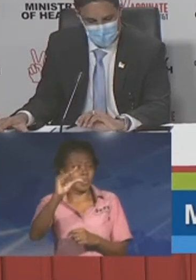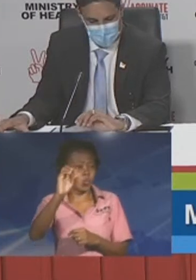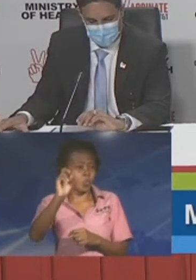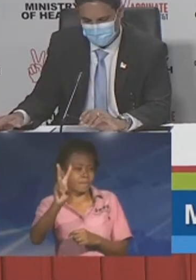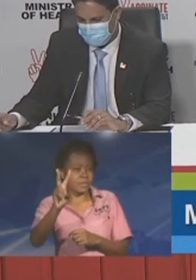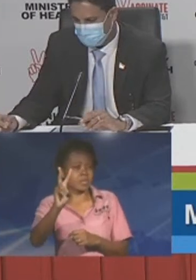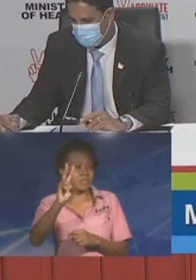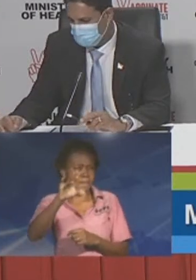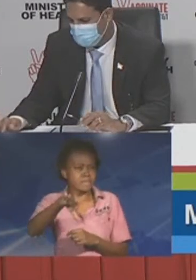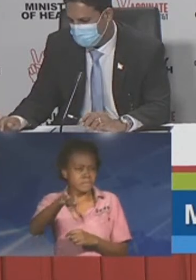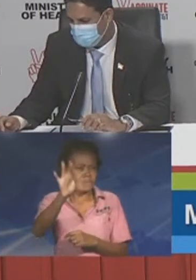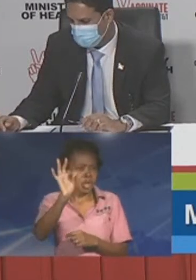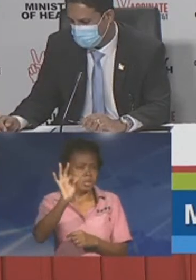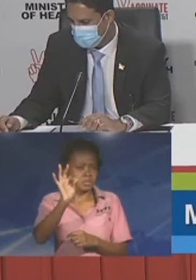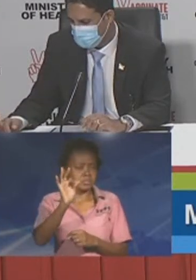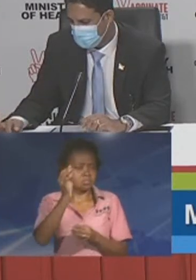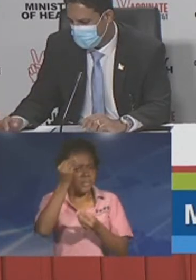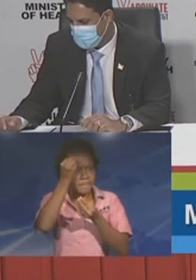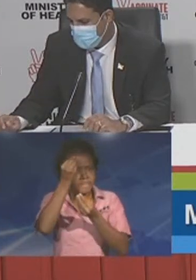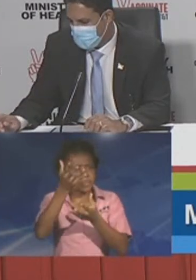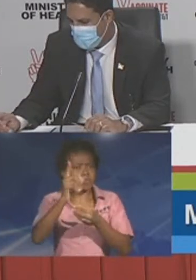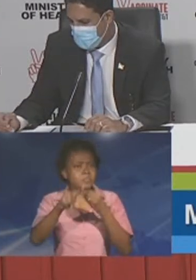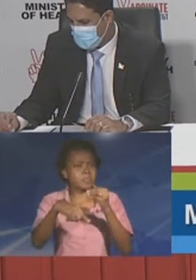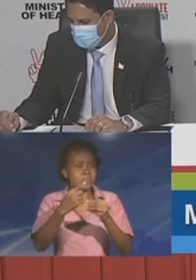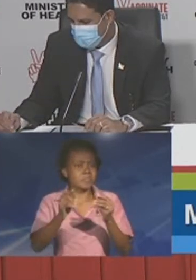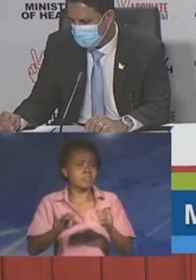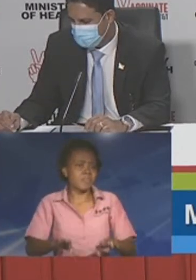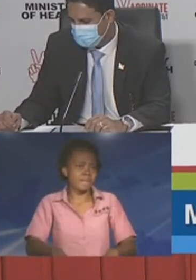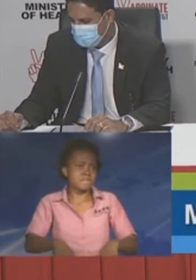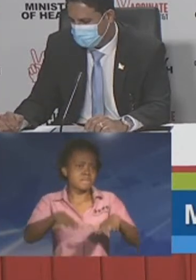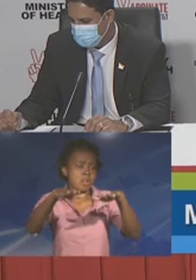EZP News. Your hand is up. We're ready for your question.